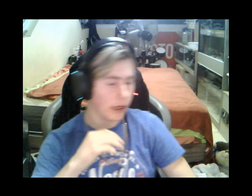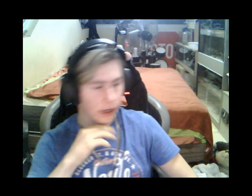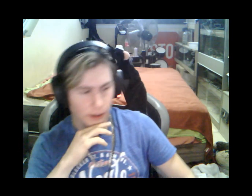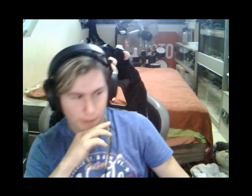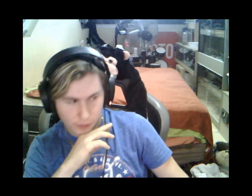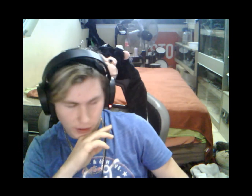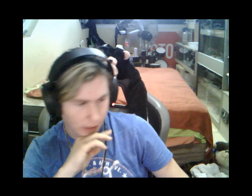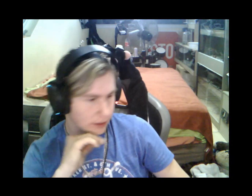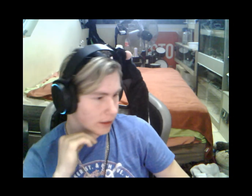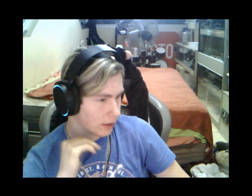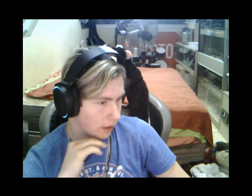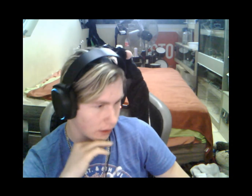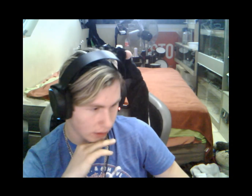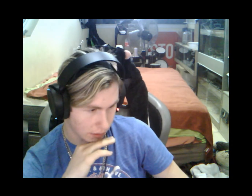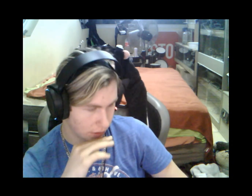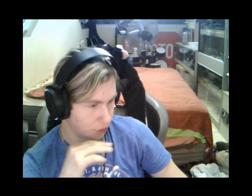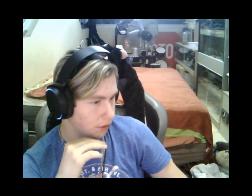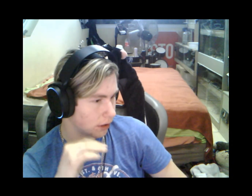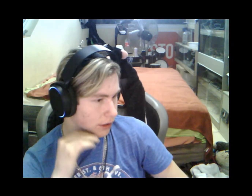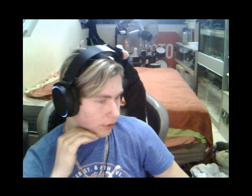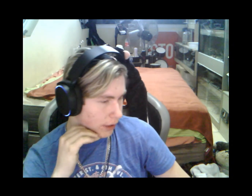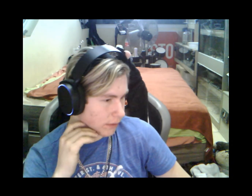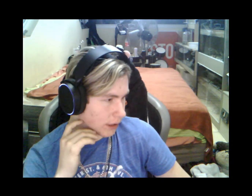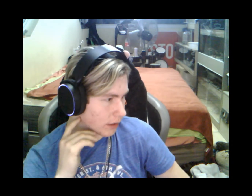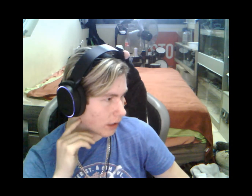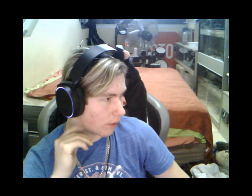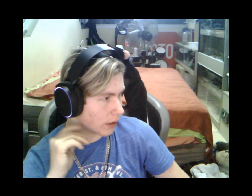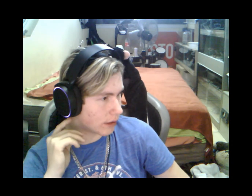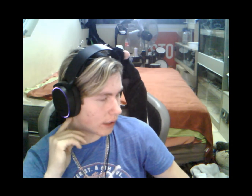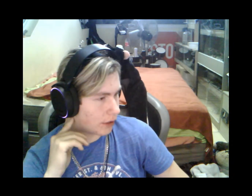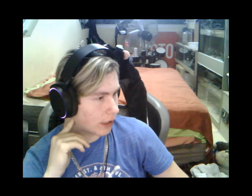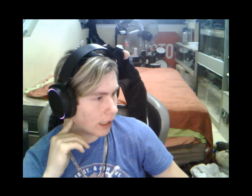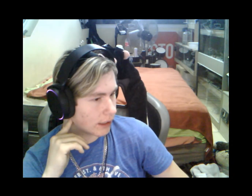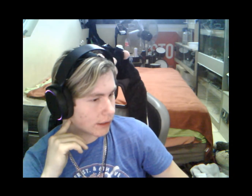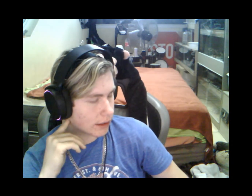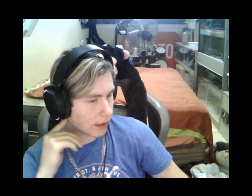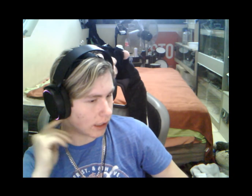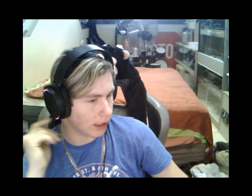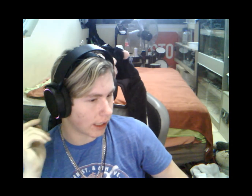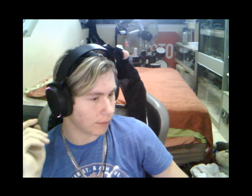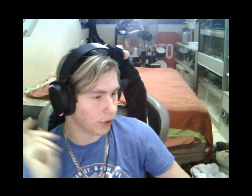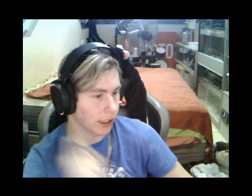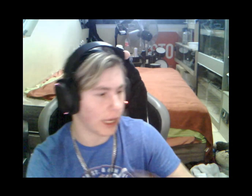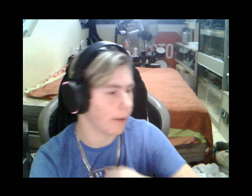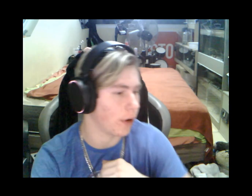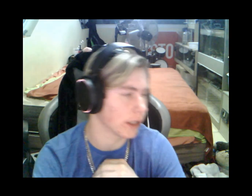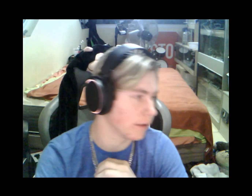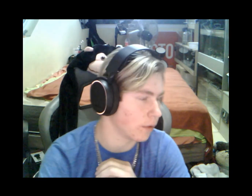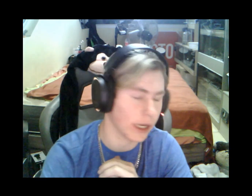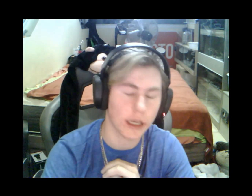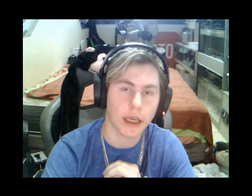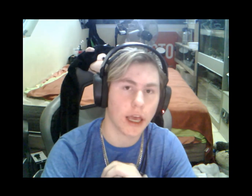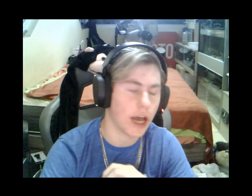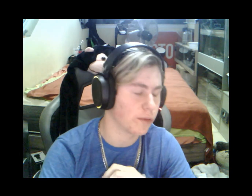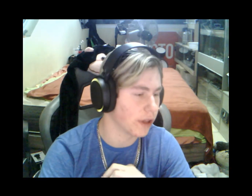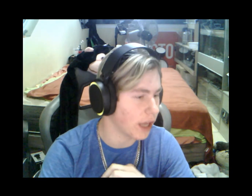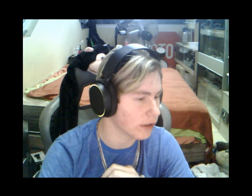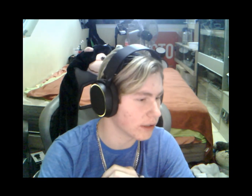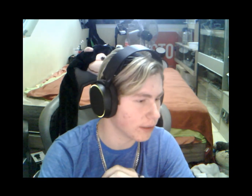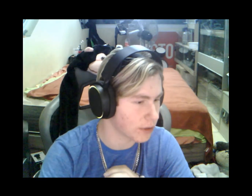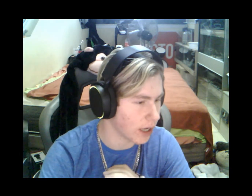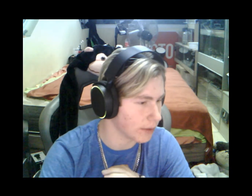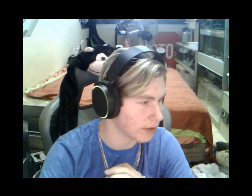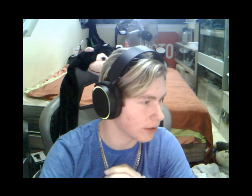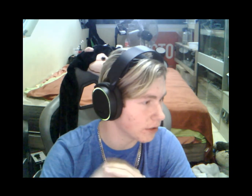But yeah, if you guys are new on the stream, just I wanted to tell you guys that I'm doing an AirPod giveaway at